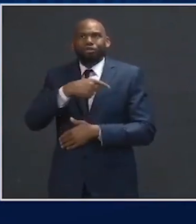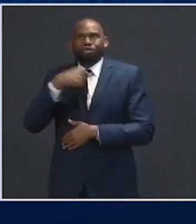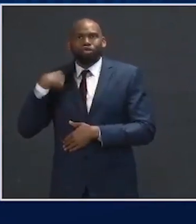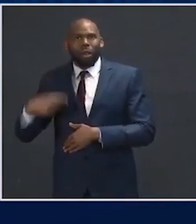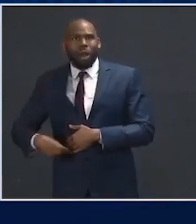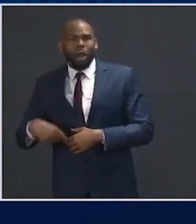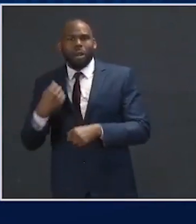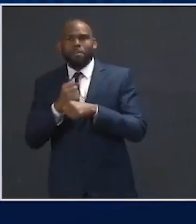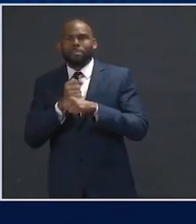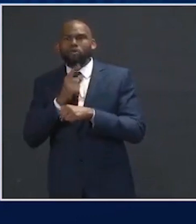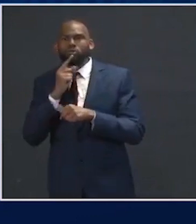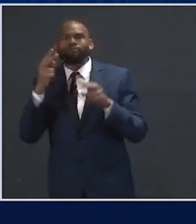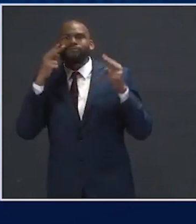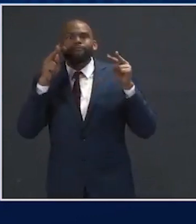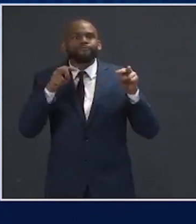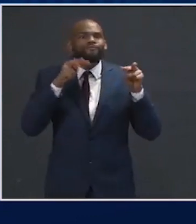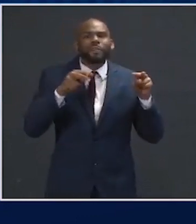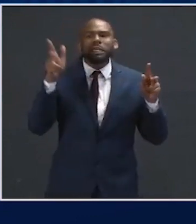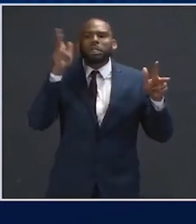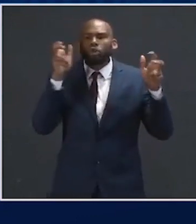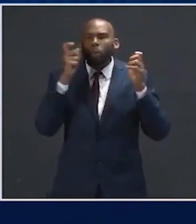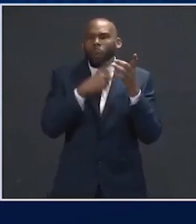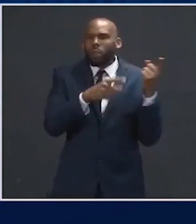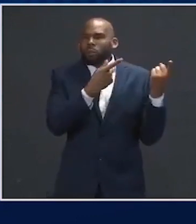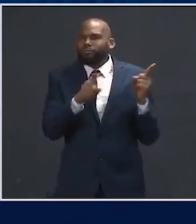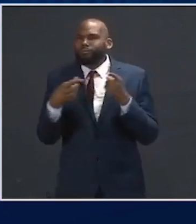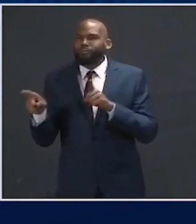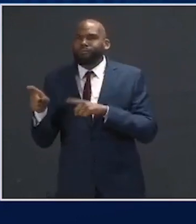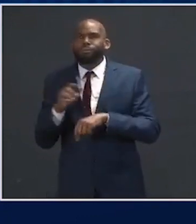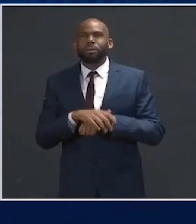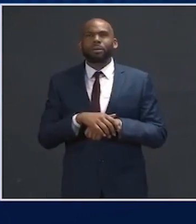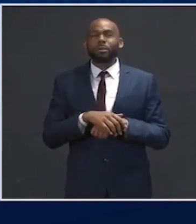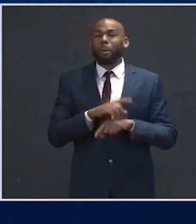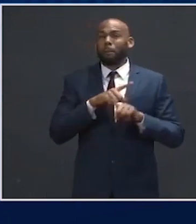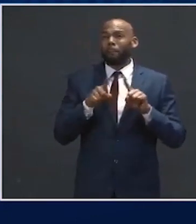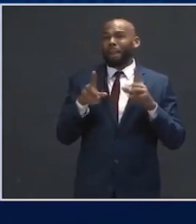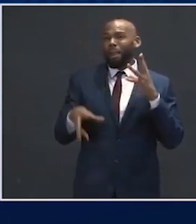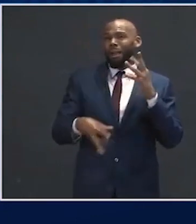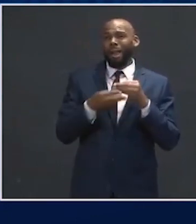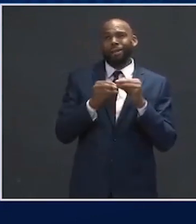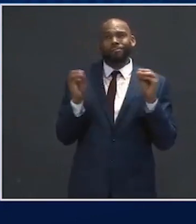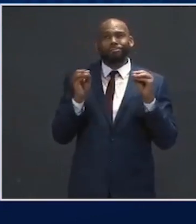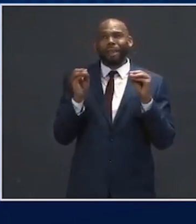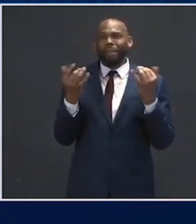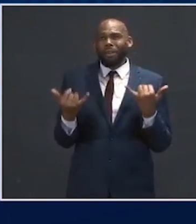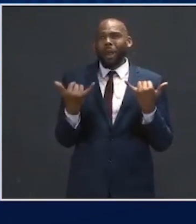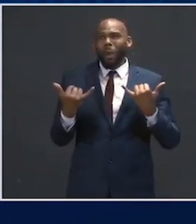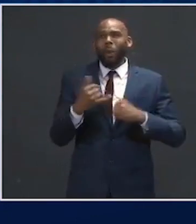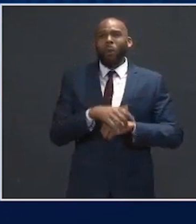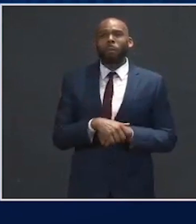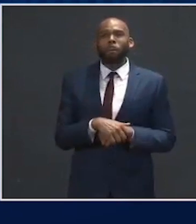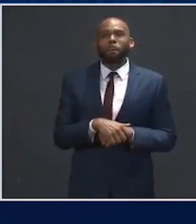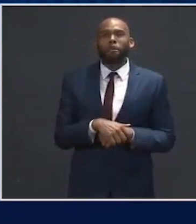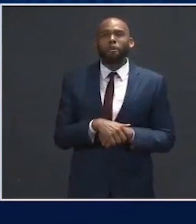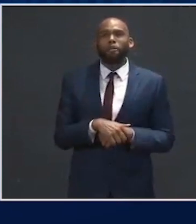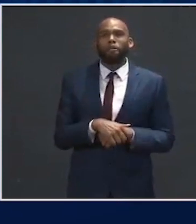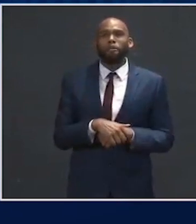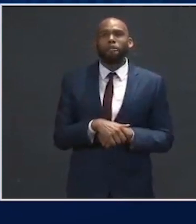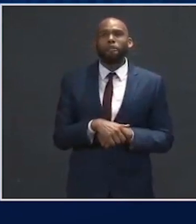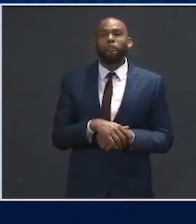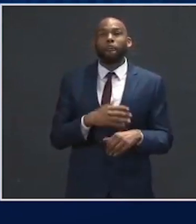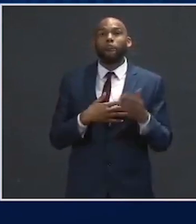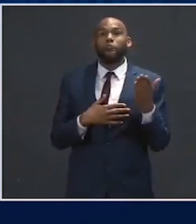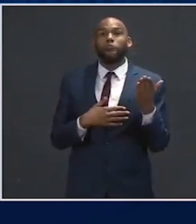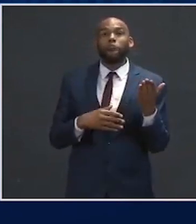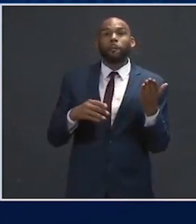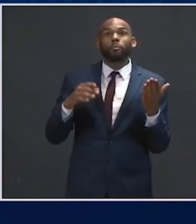eyes and ears on the ground. But I don't have any more reforms or anything to announce for you at this point in time. And then back to the CBO report